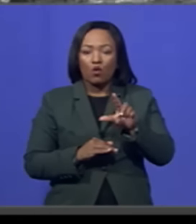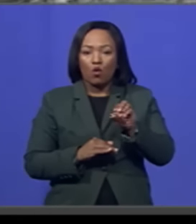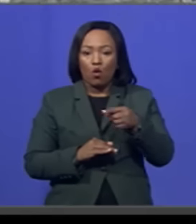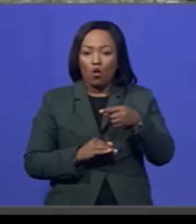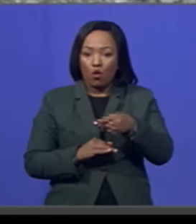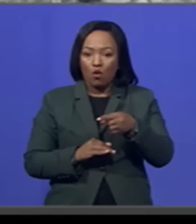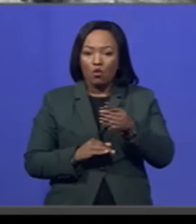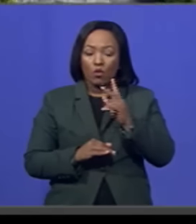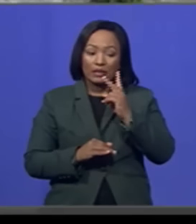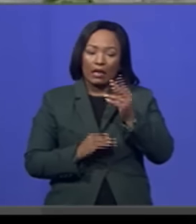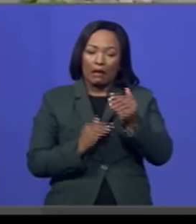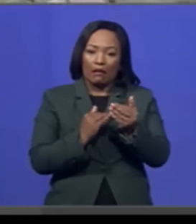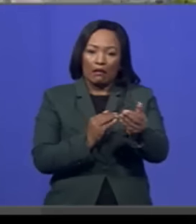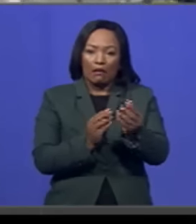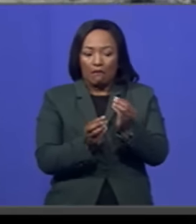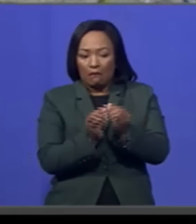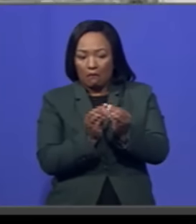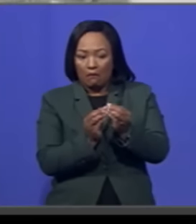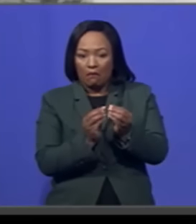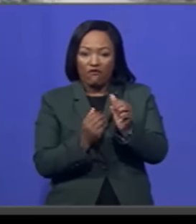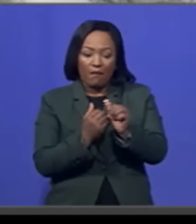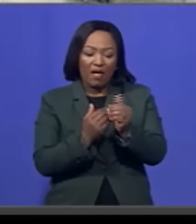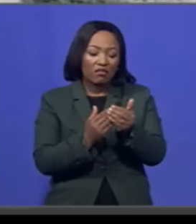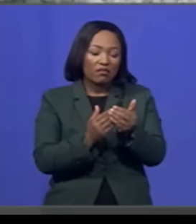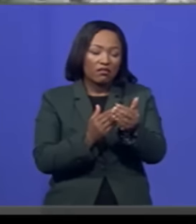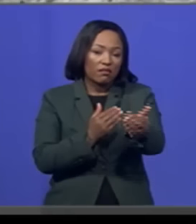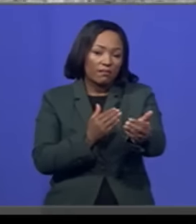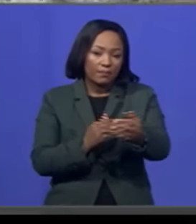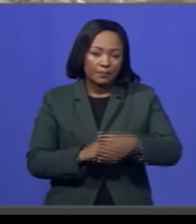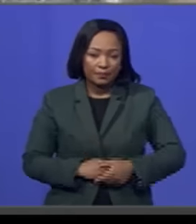bona tswelopele le mehato ya ntlafatso dikgweding tse tlang.